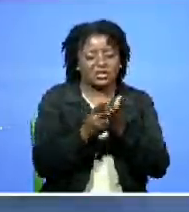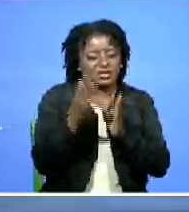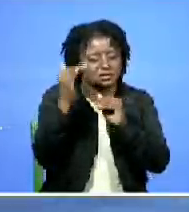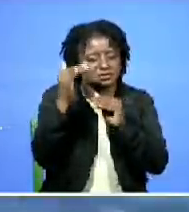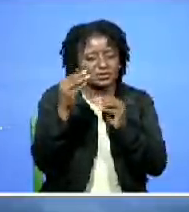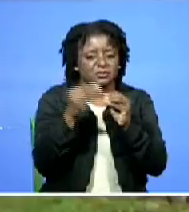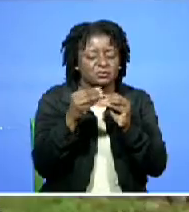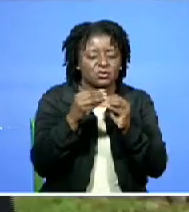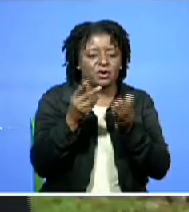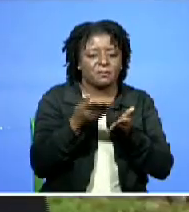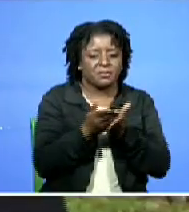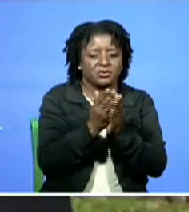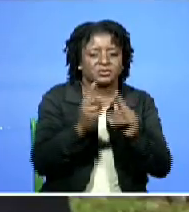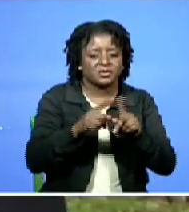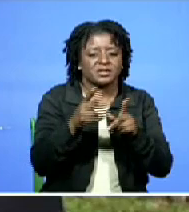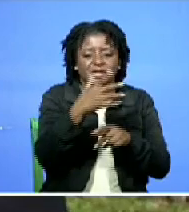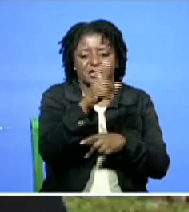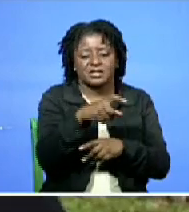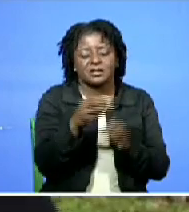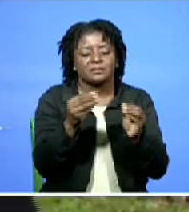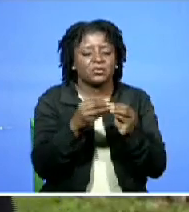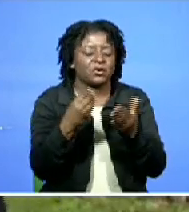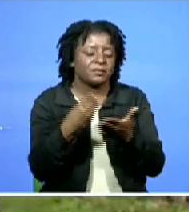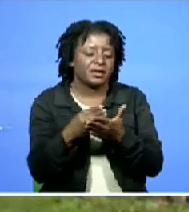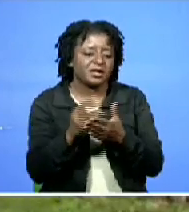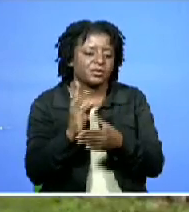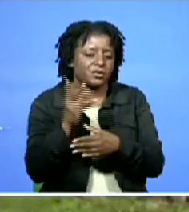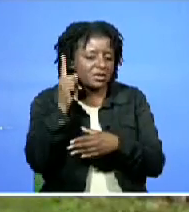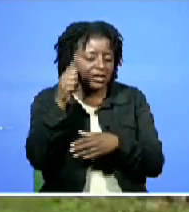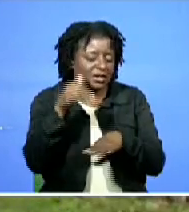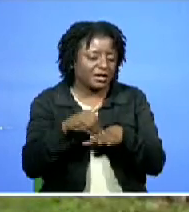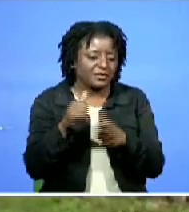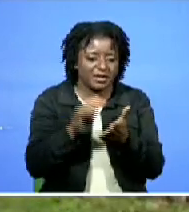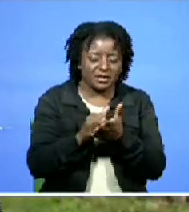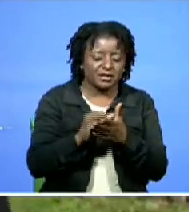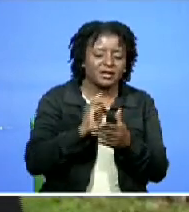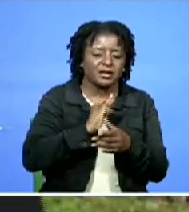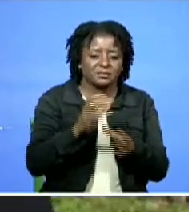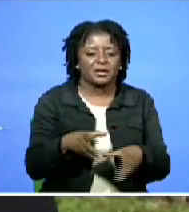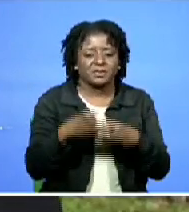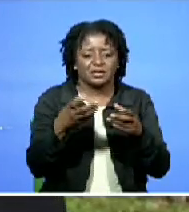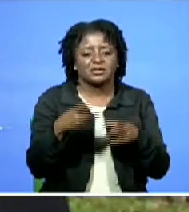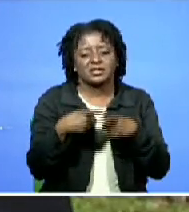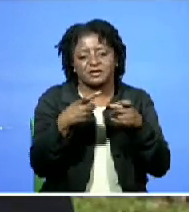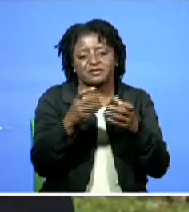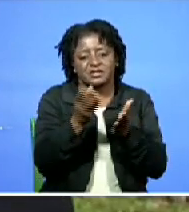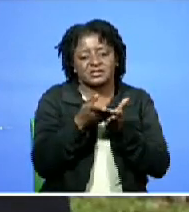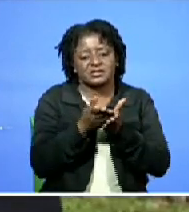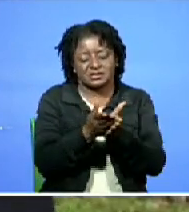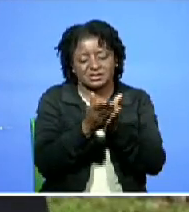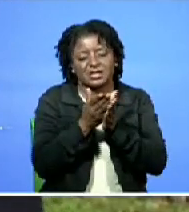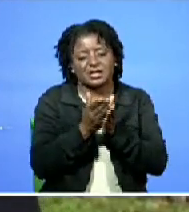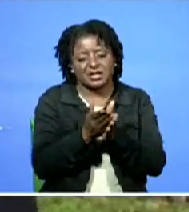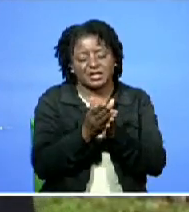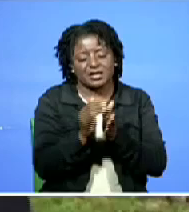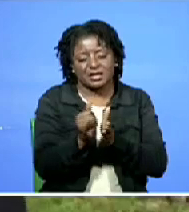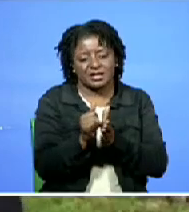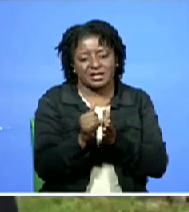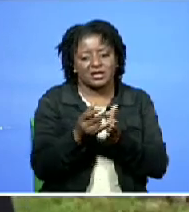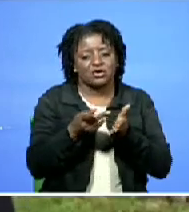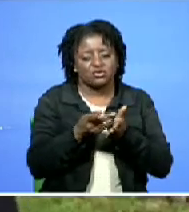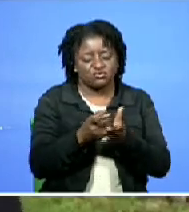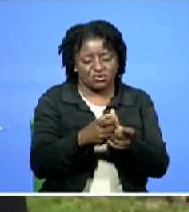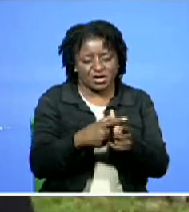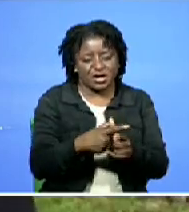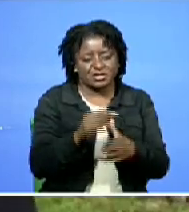need more money. Well, we're going to be looking at that. I'm committed to giving sailing regattas all of the funding that is